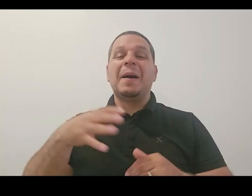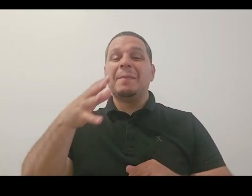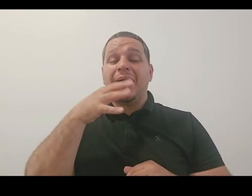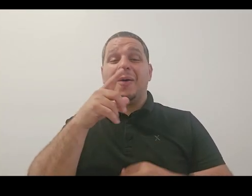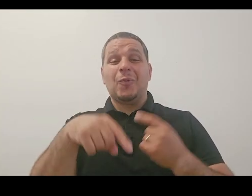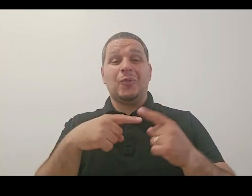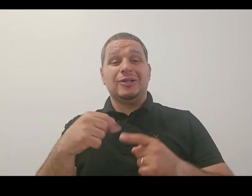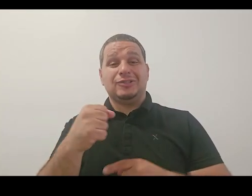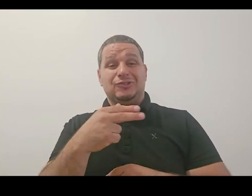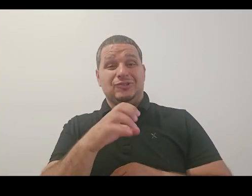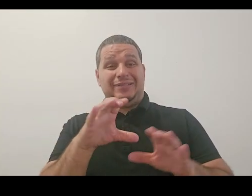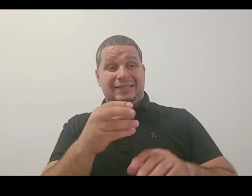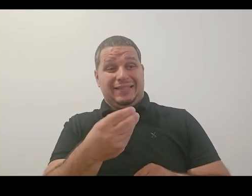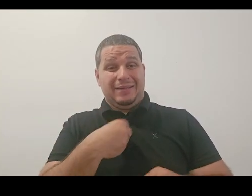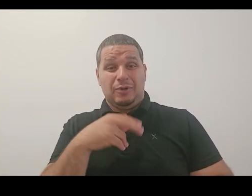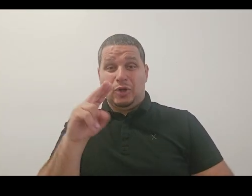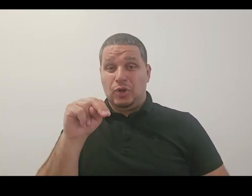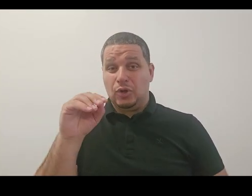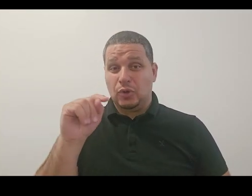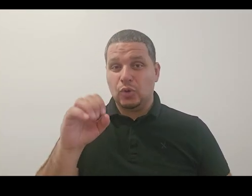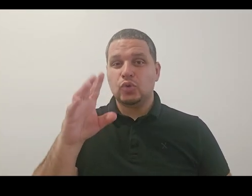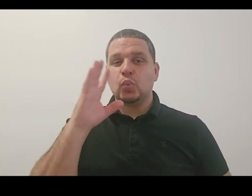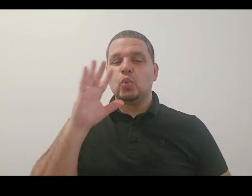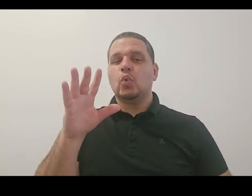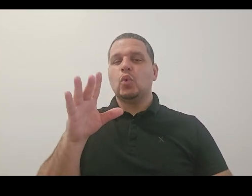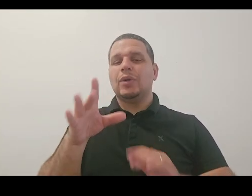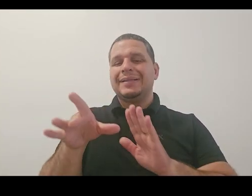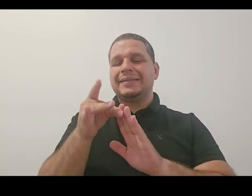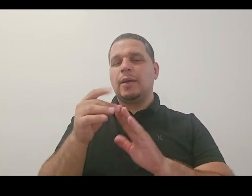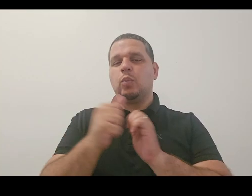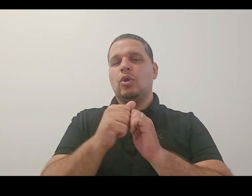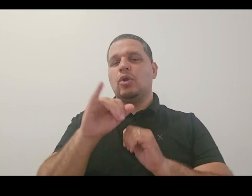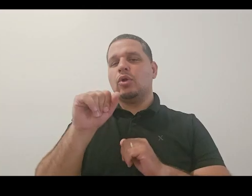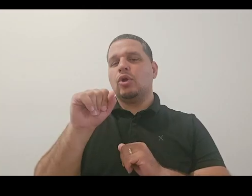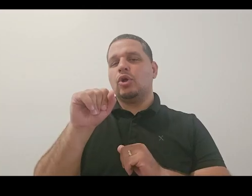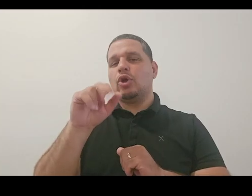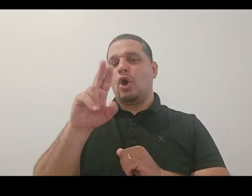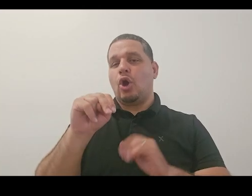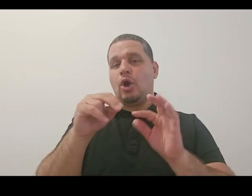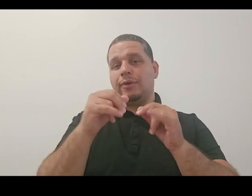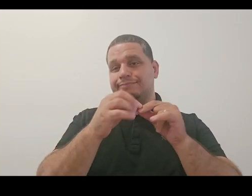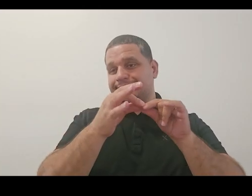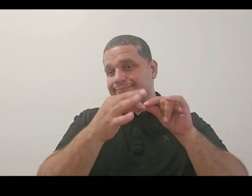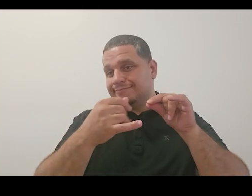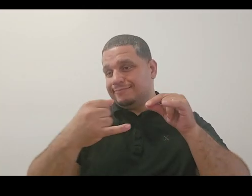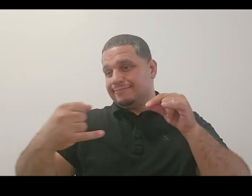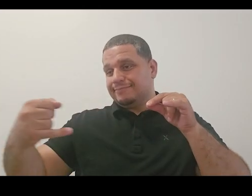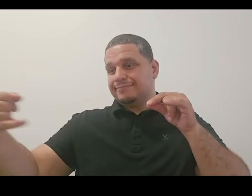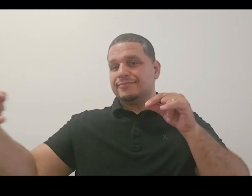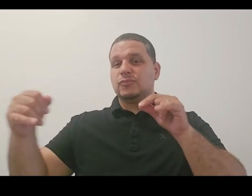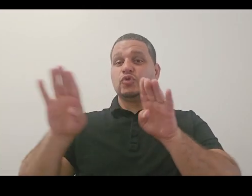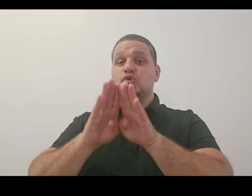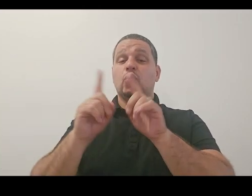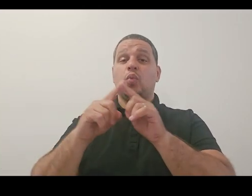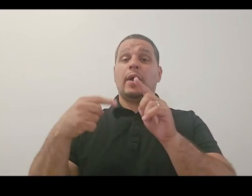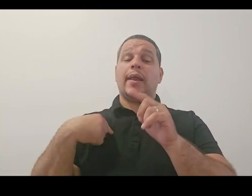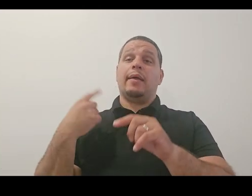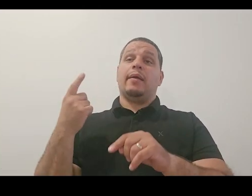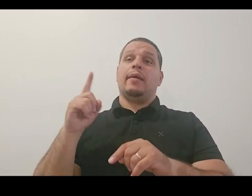something, when she wanted to leave me a note, she would tape it to a piece of yarn and tape the yarn across the doorway so that when I